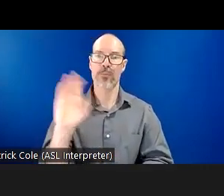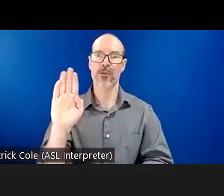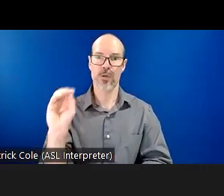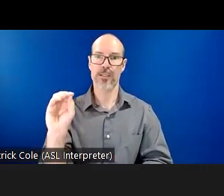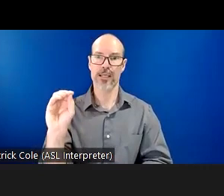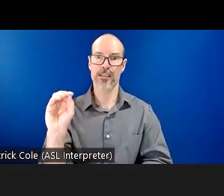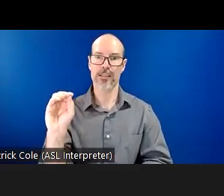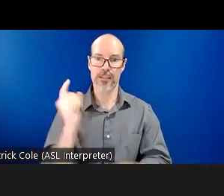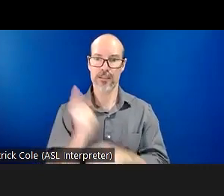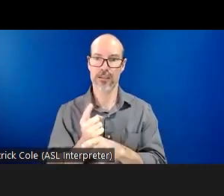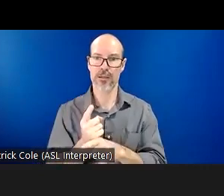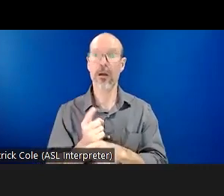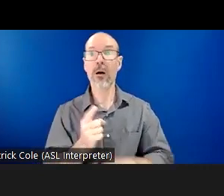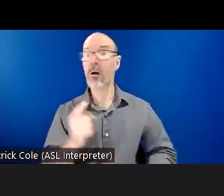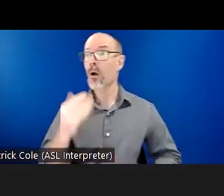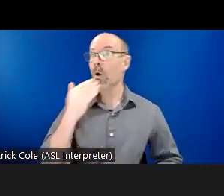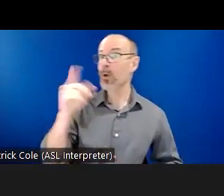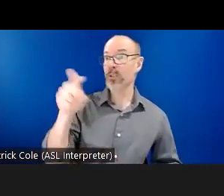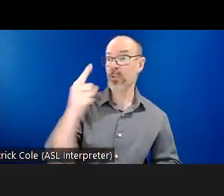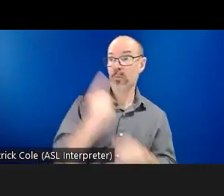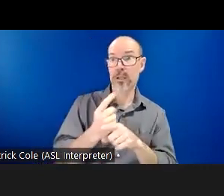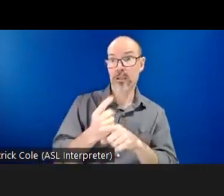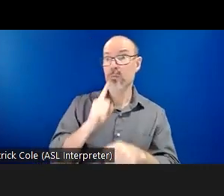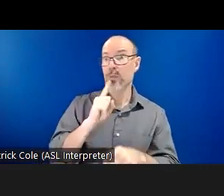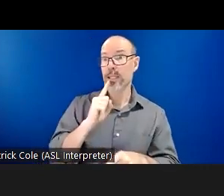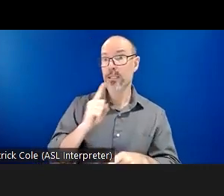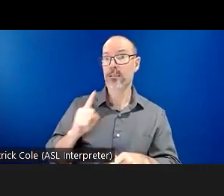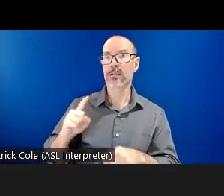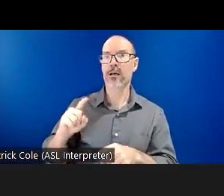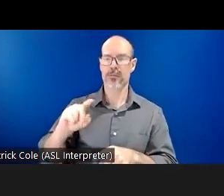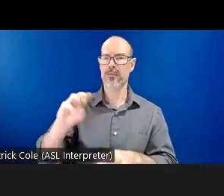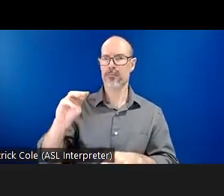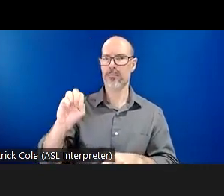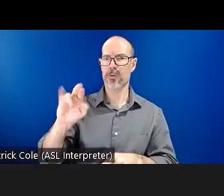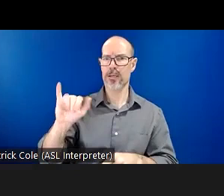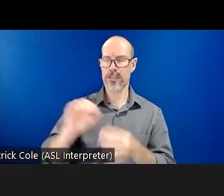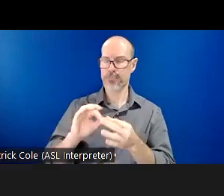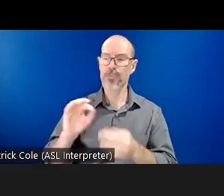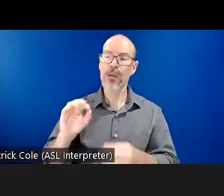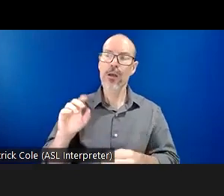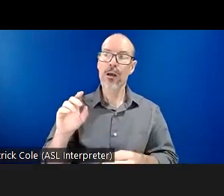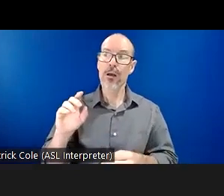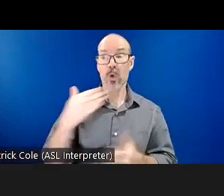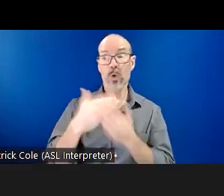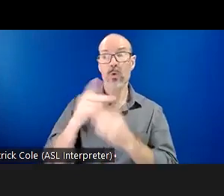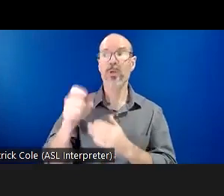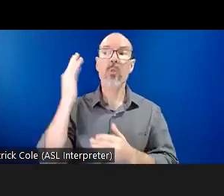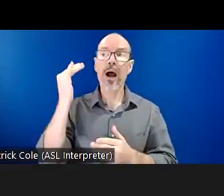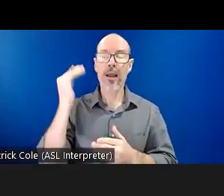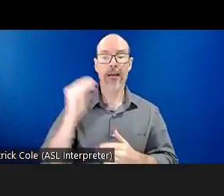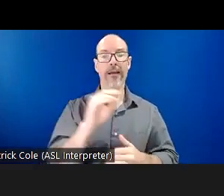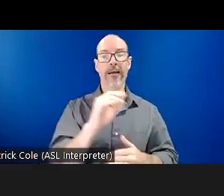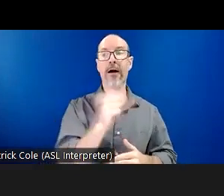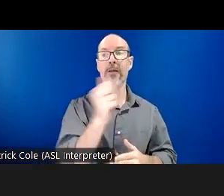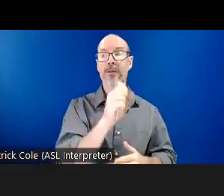good question, because we could invite for our next meeting. There are other EPA grants that have